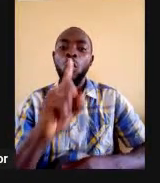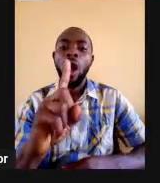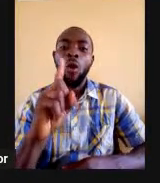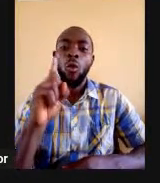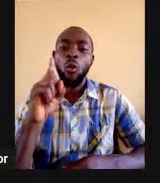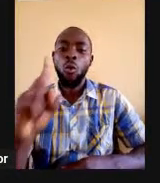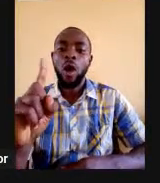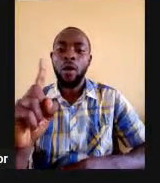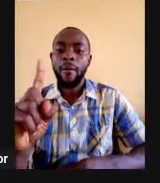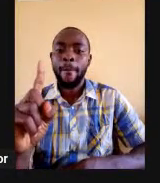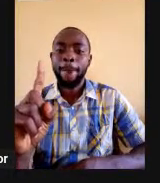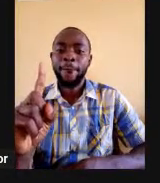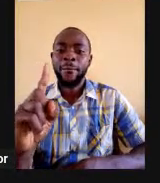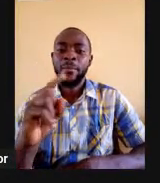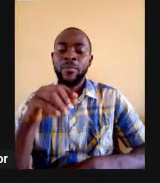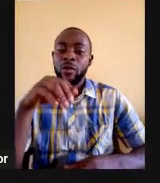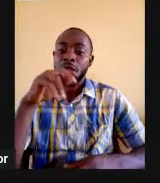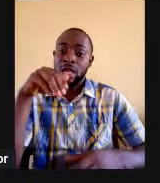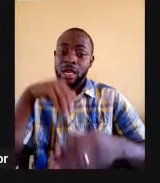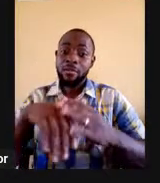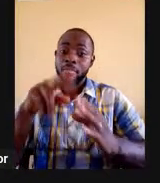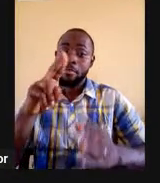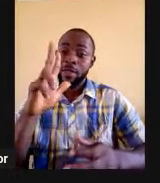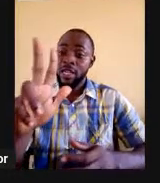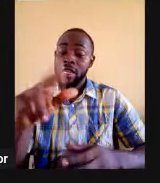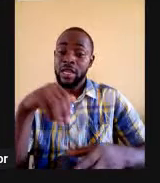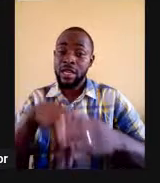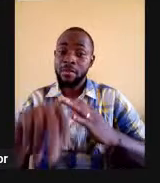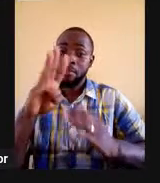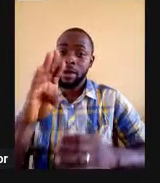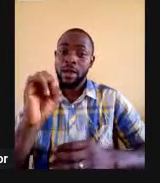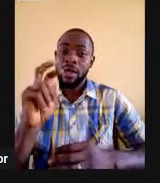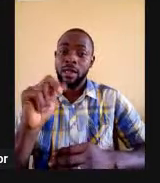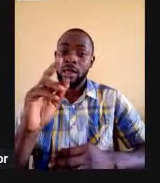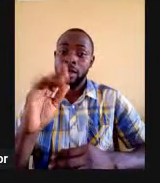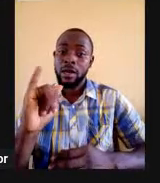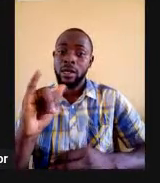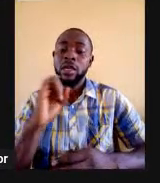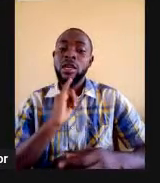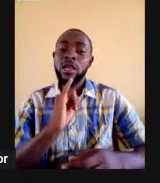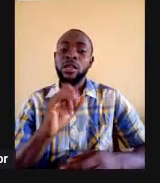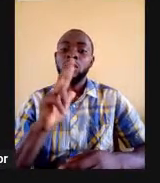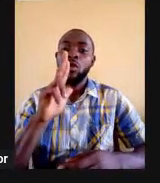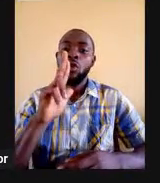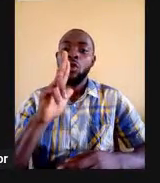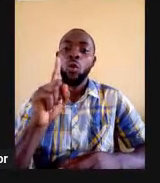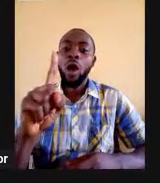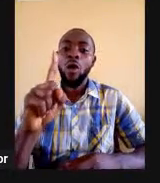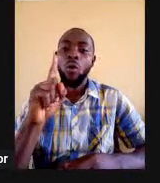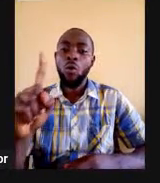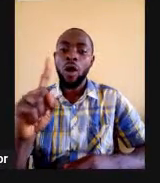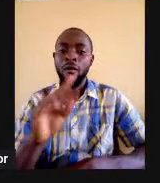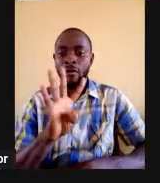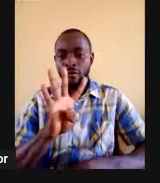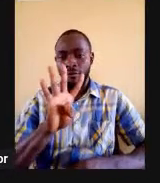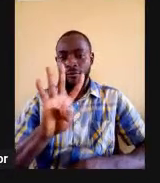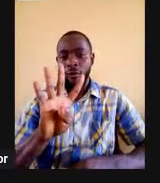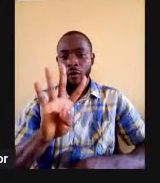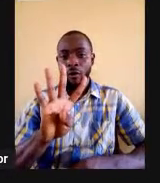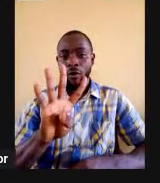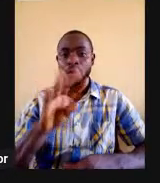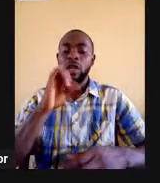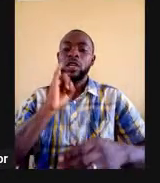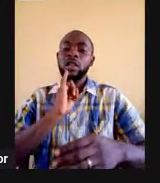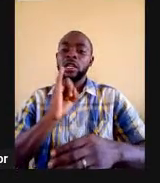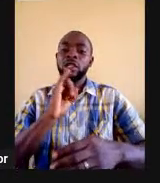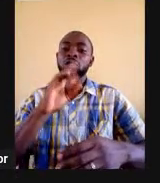3 in binary is 1 1. So 4 in binary is 1 0